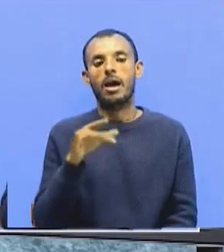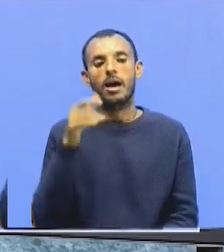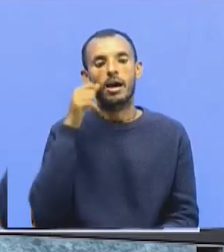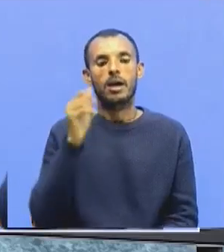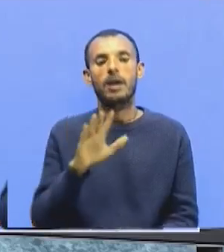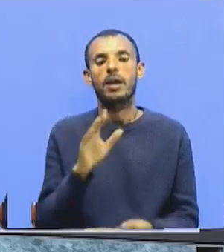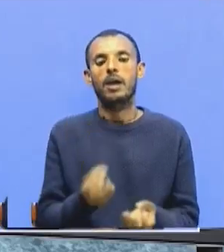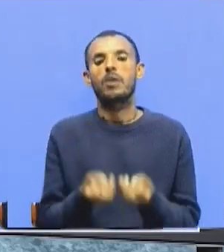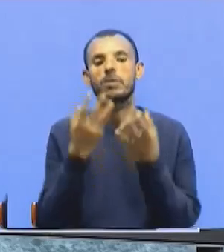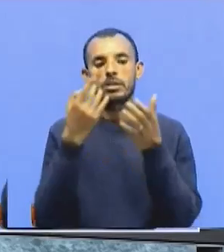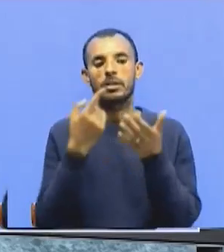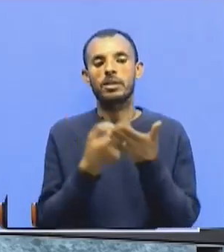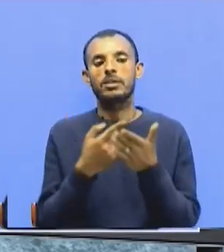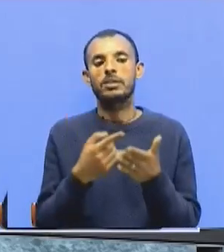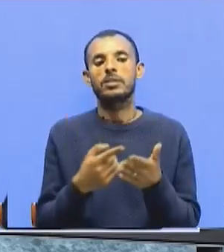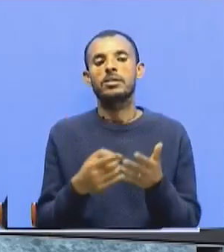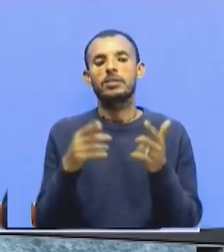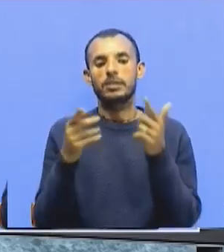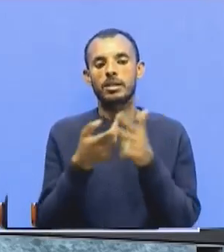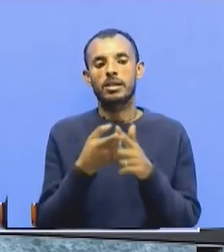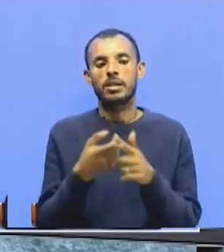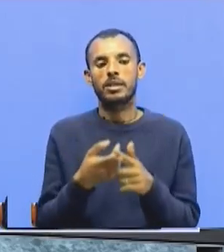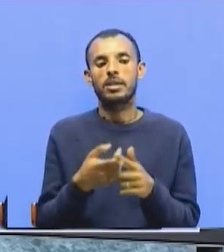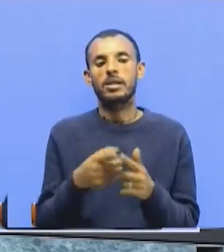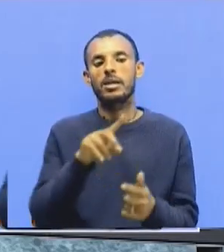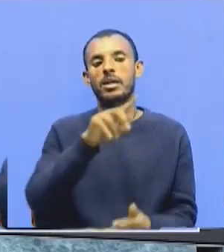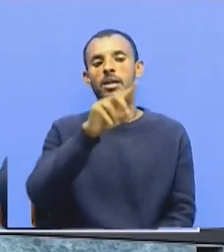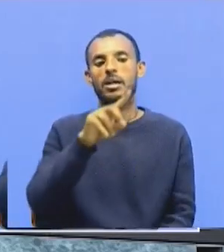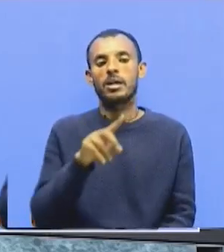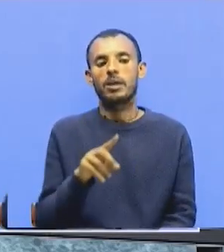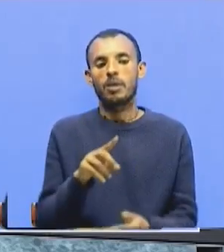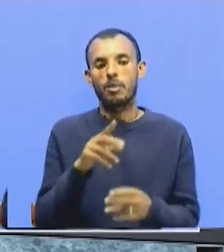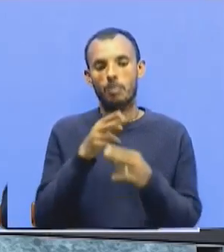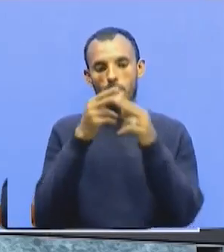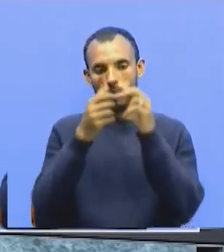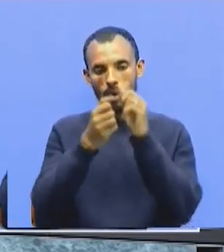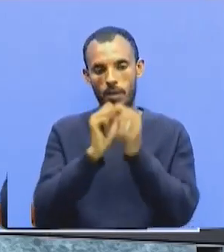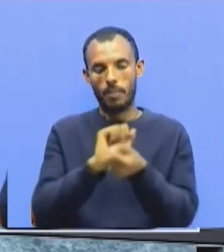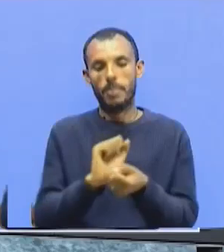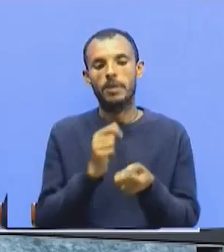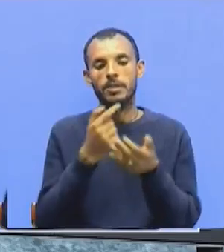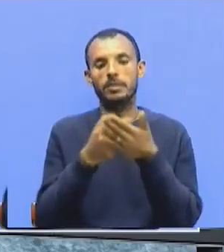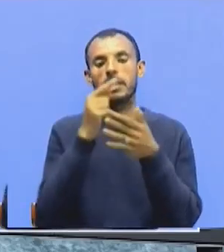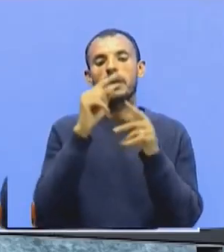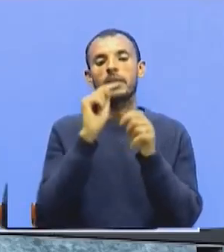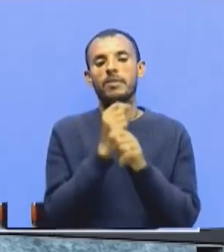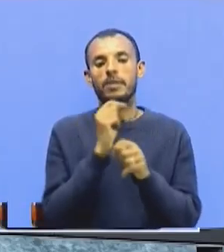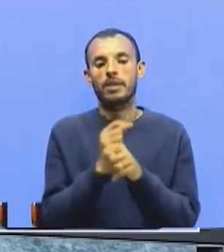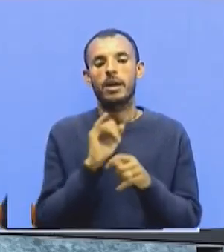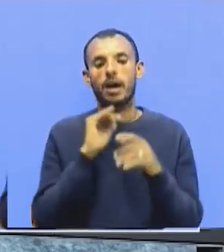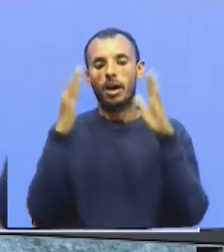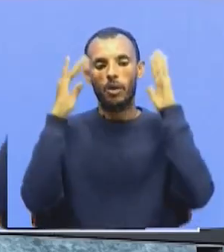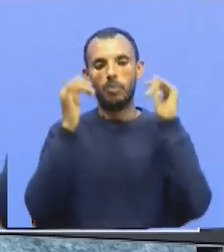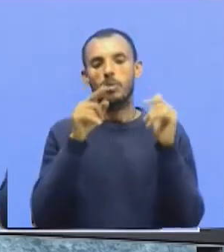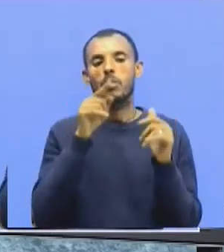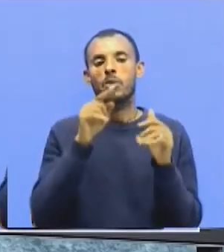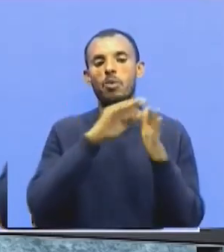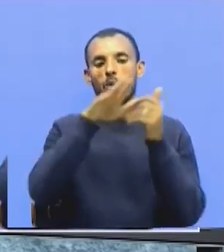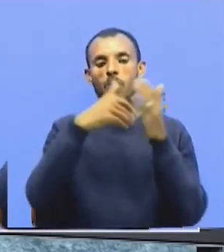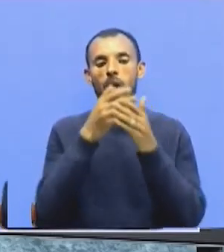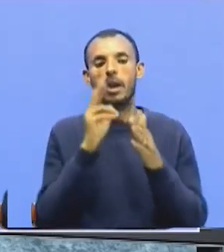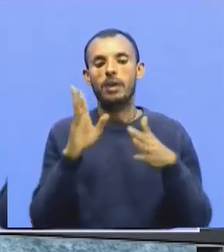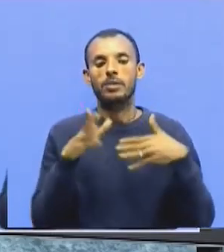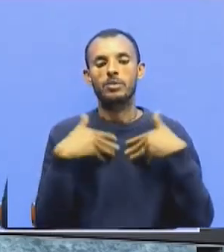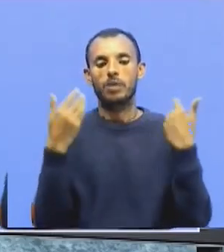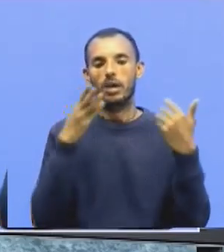second, or the objective pronoun. So this is activity, students. I hope you all are enjoy